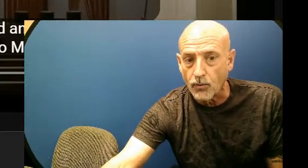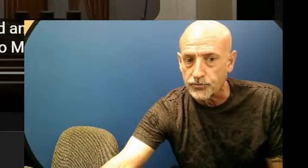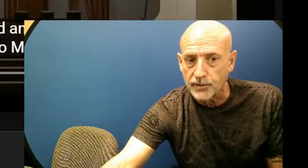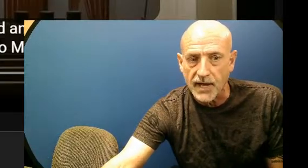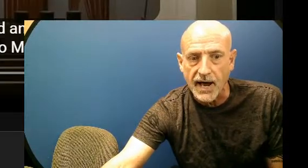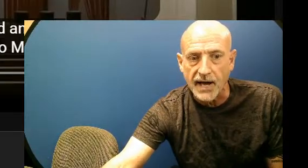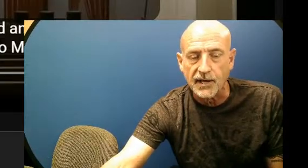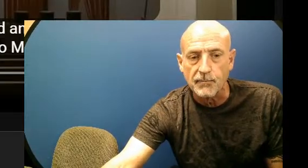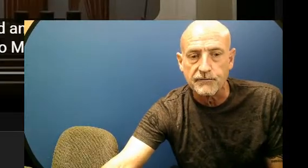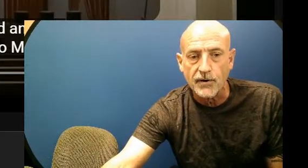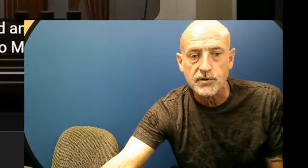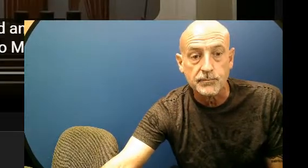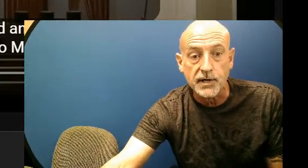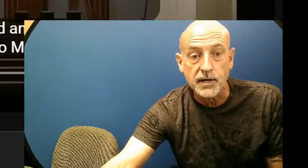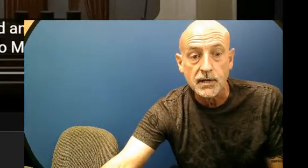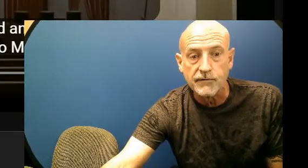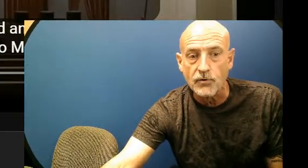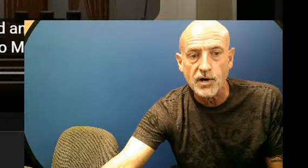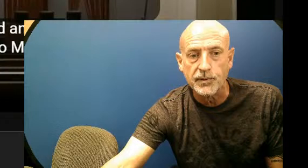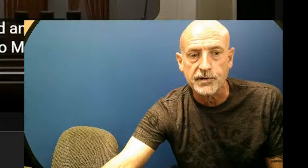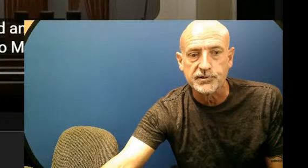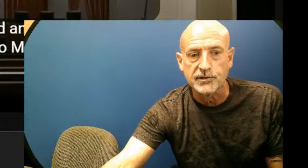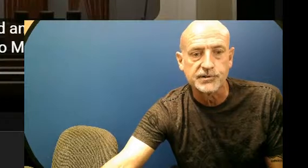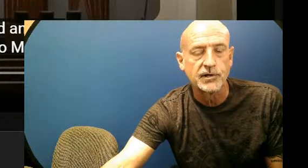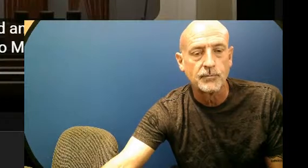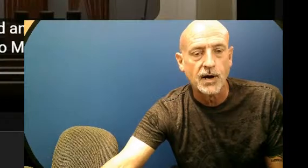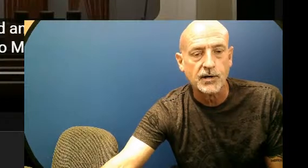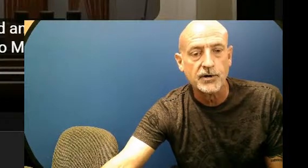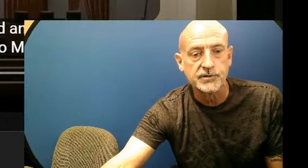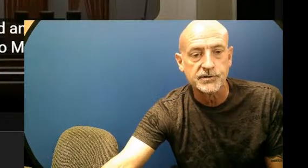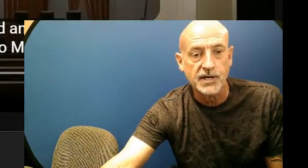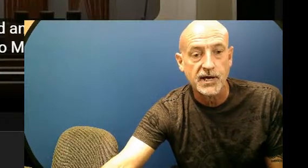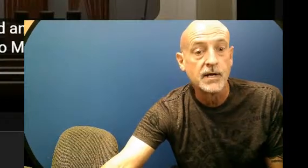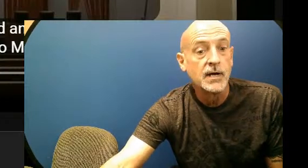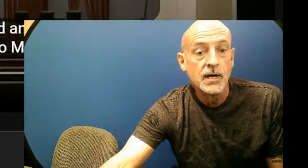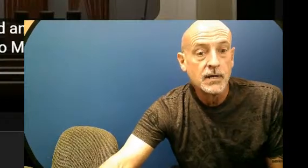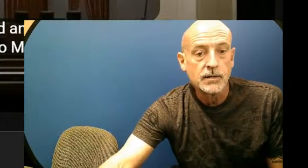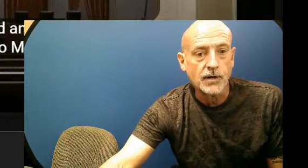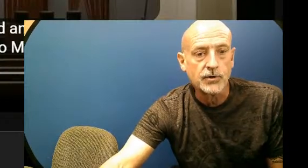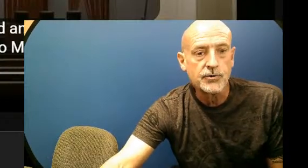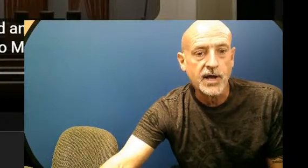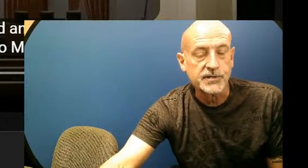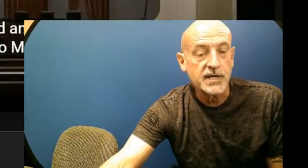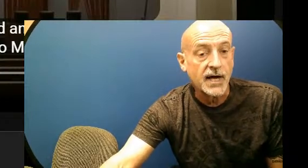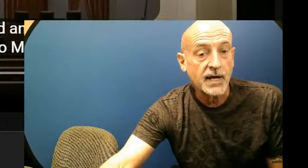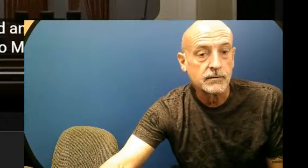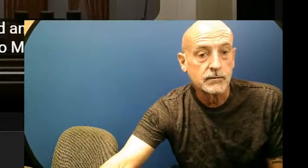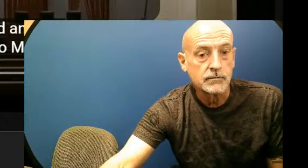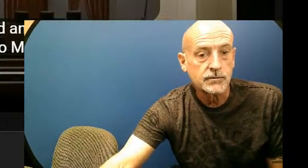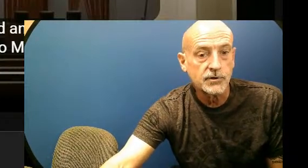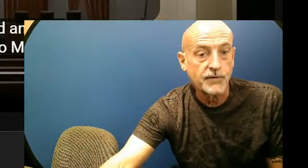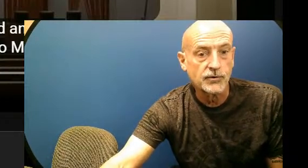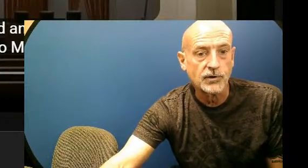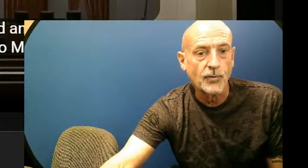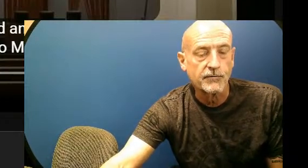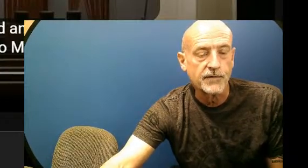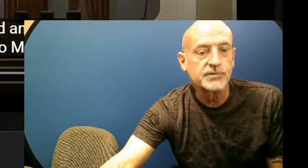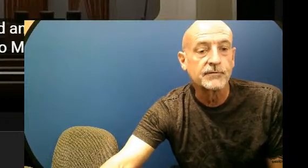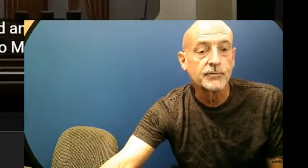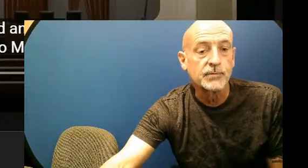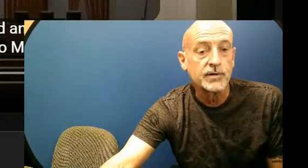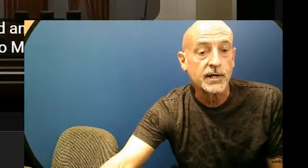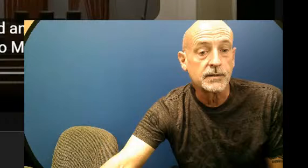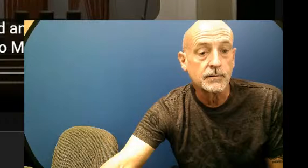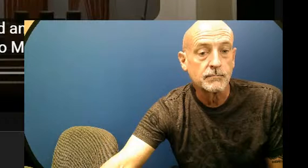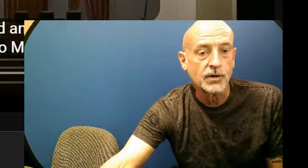stop. I want them to act like my phone company. Phone company doesn't listen in on my calls and say, you can't say that, because federal law prevents